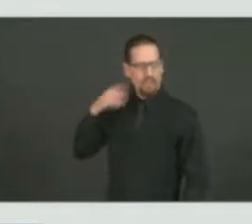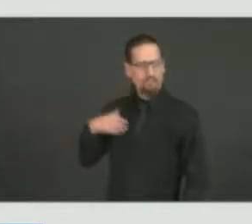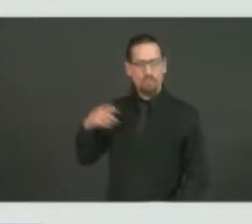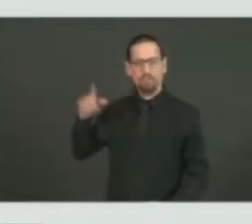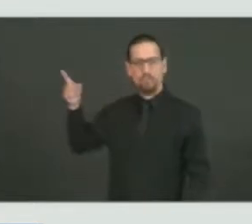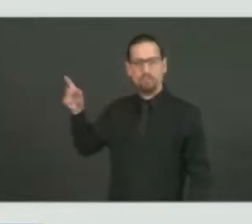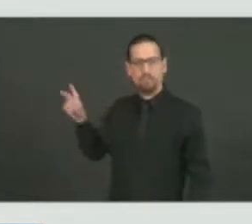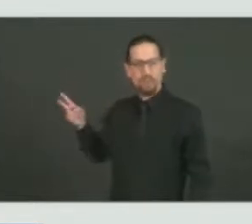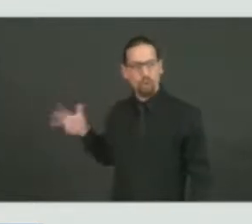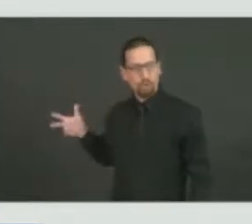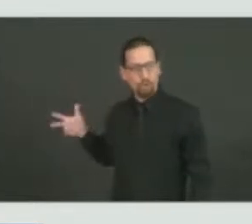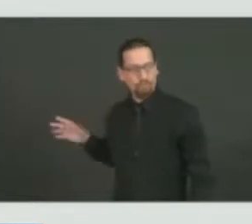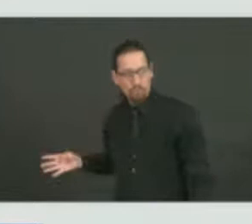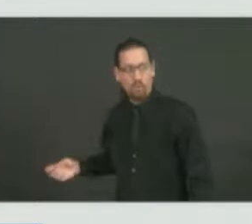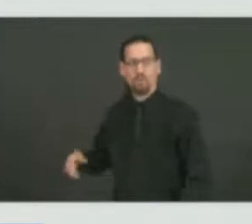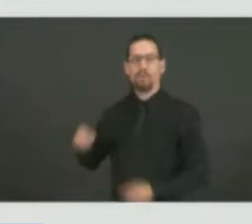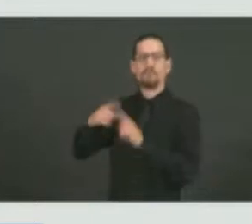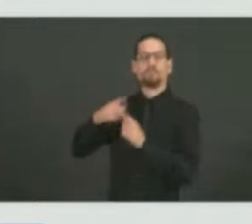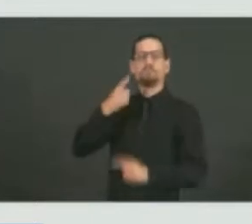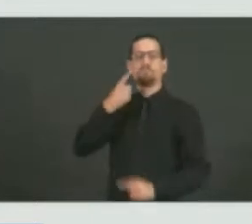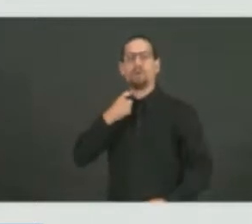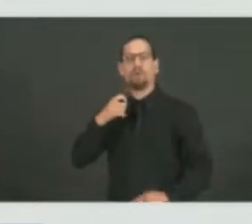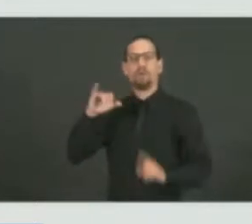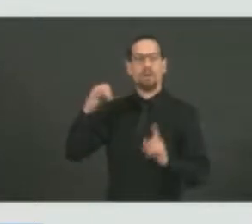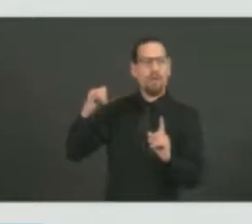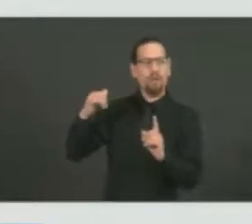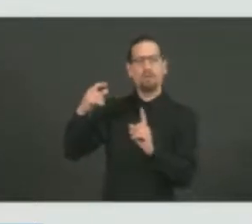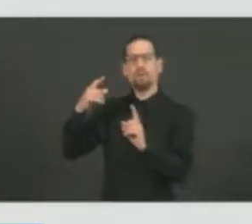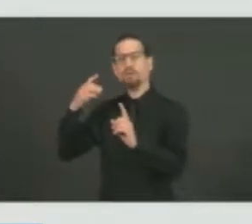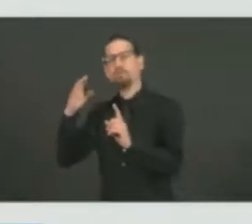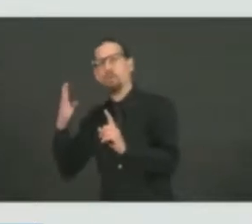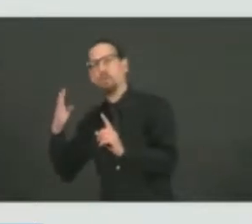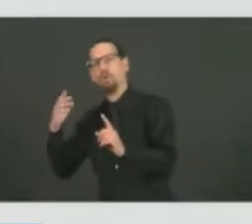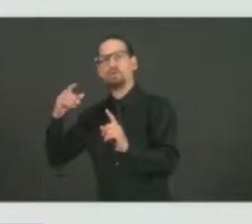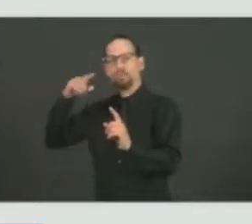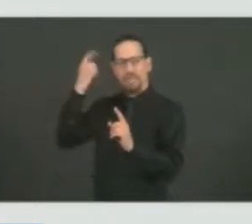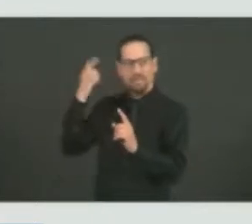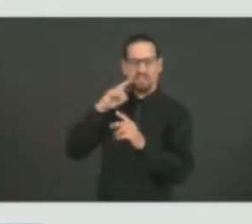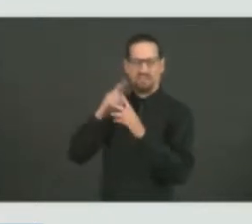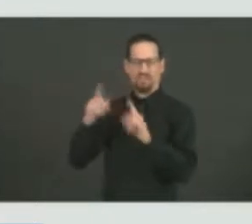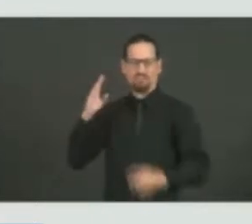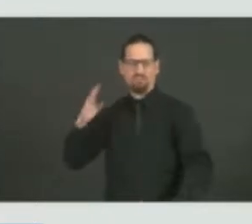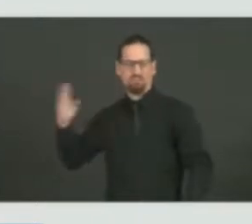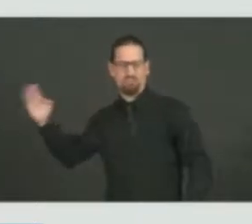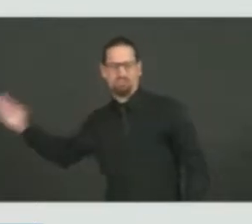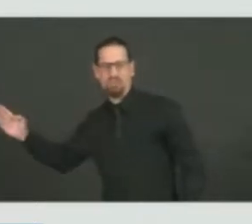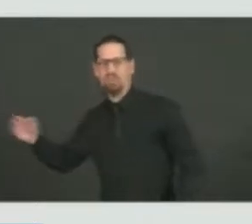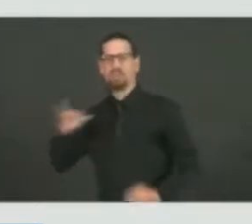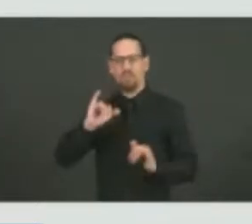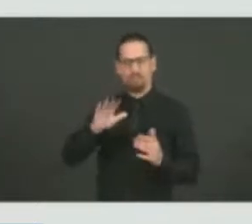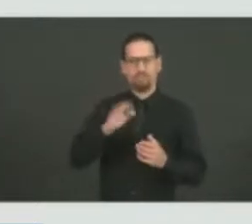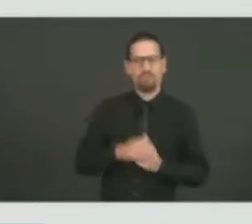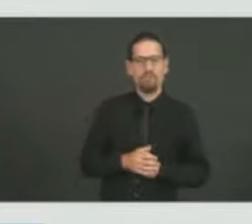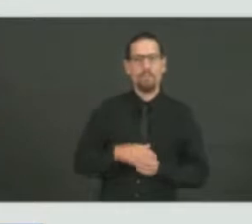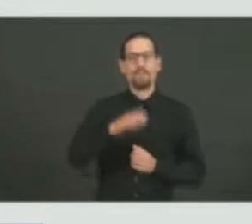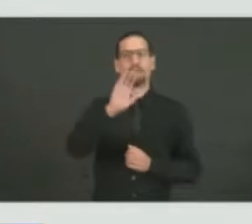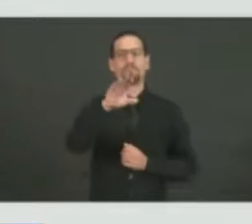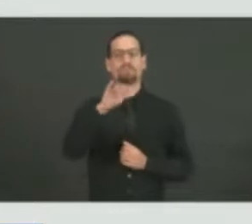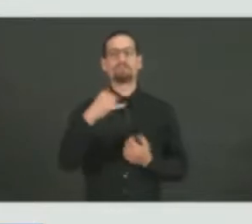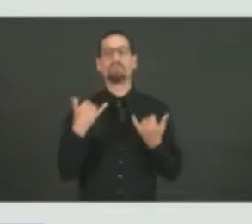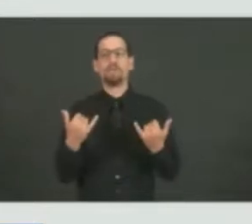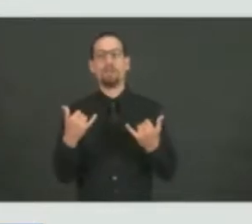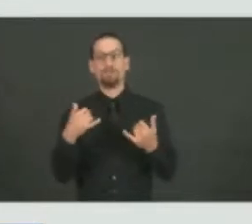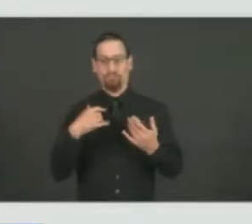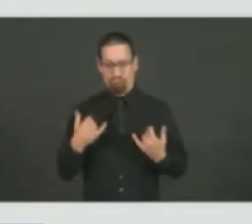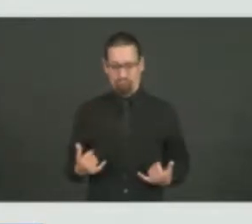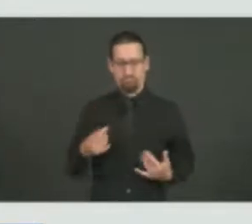the decisions we're making. So I'm going to do that right now. Today is the end of phase 3. The executive order is up, and so I have a decision